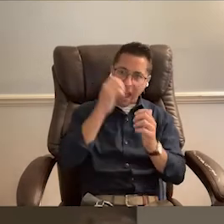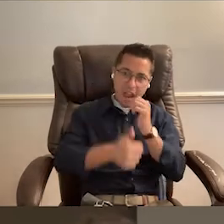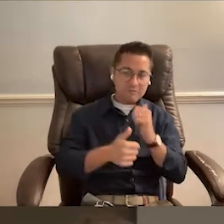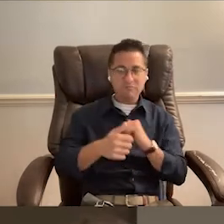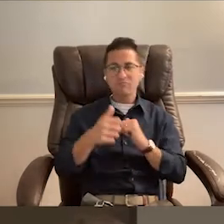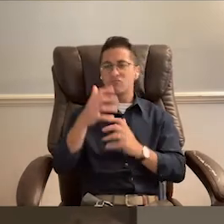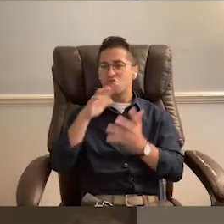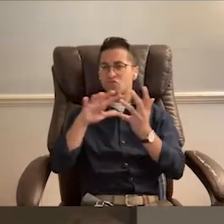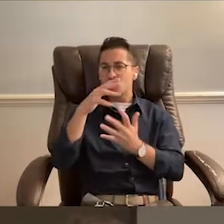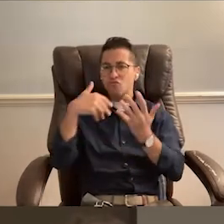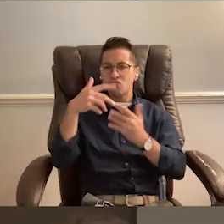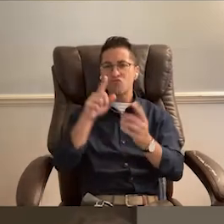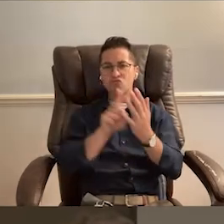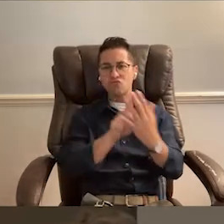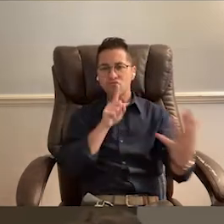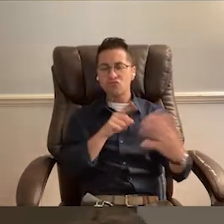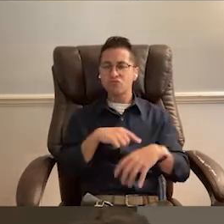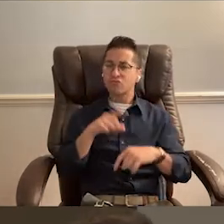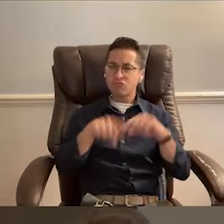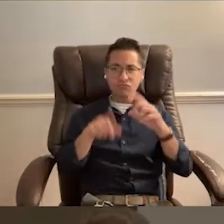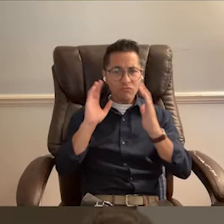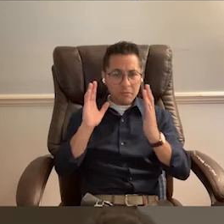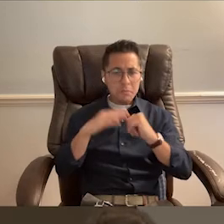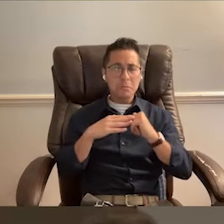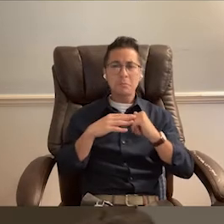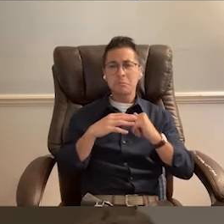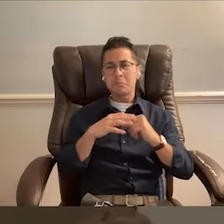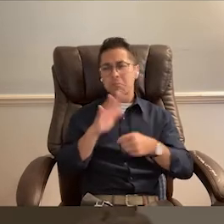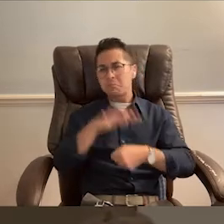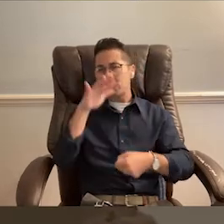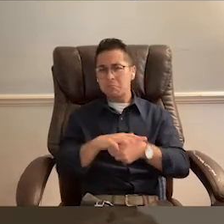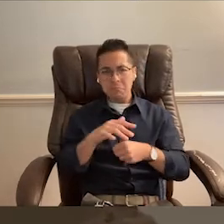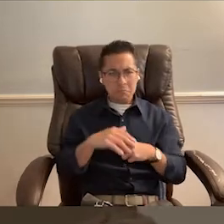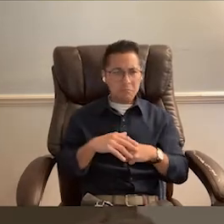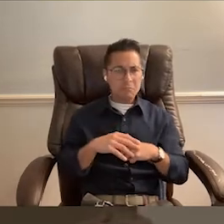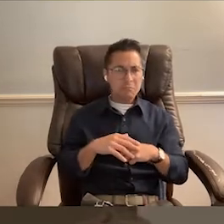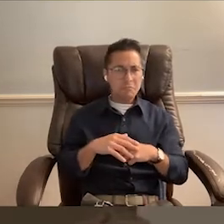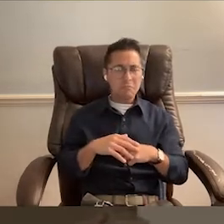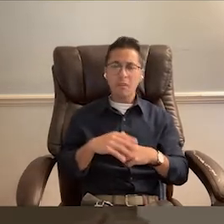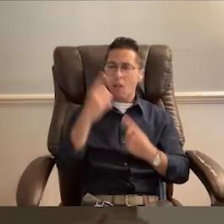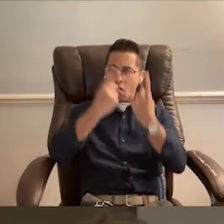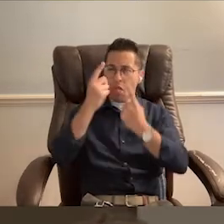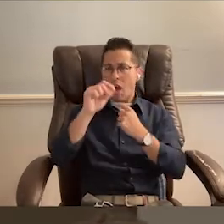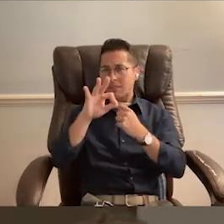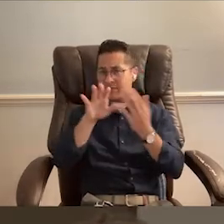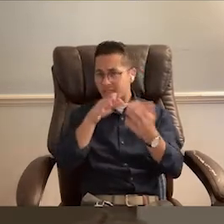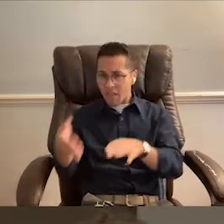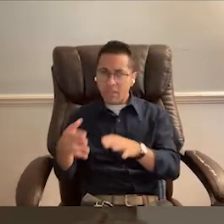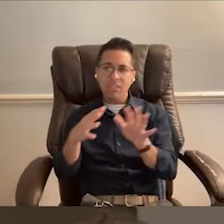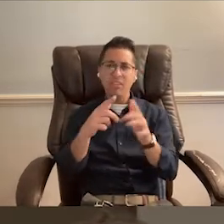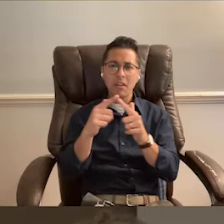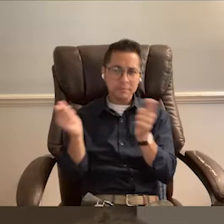Some signs and symptoms may be irritability or anger, social withdrawal, difficulty concentrating, vocal outbursts